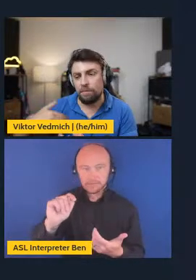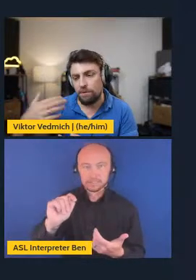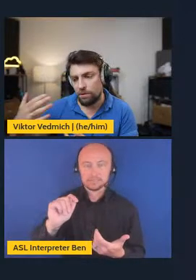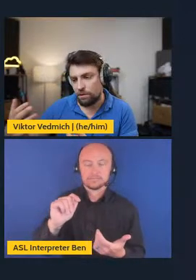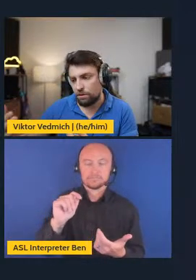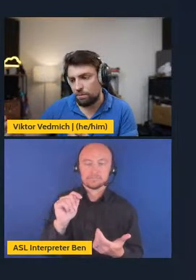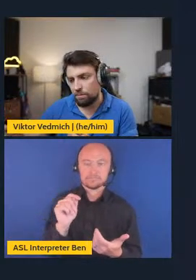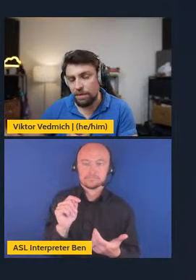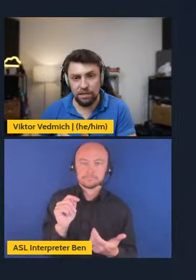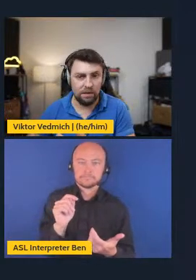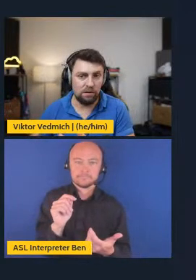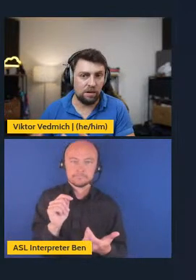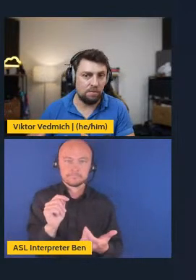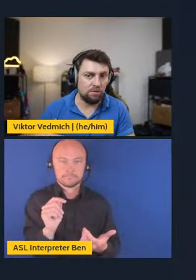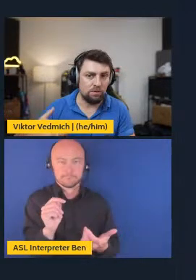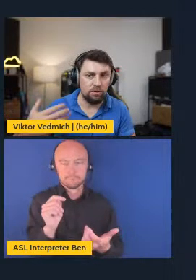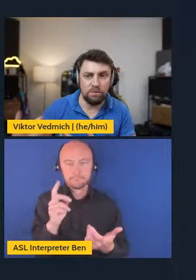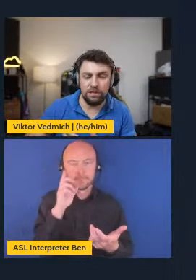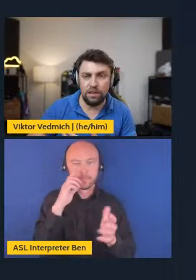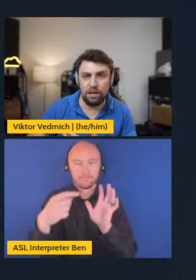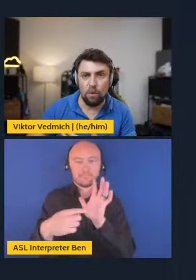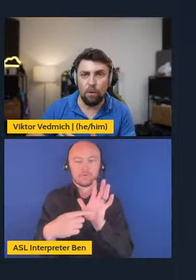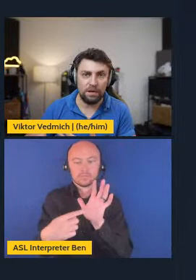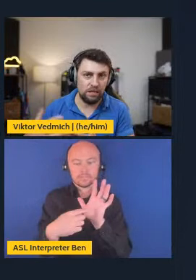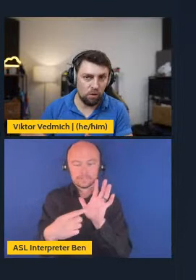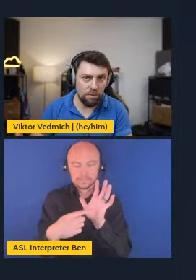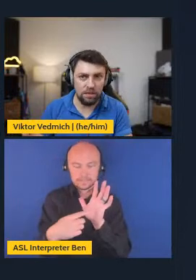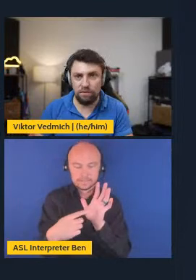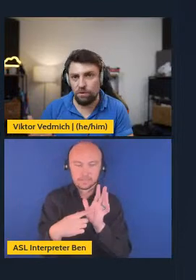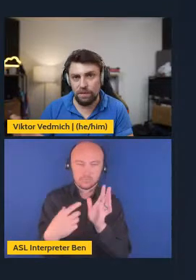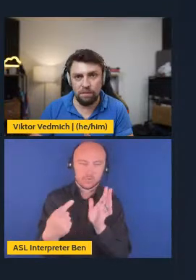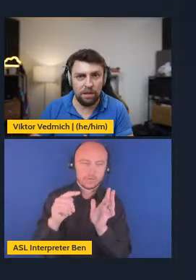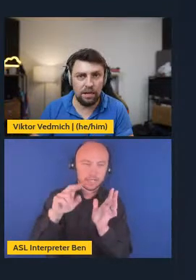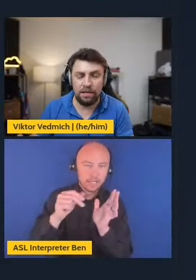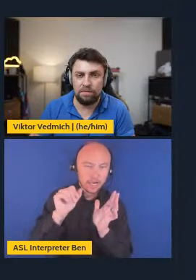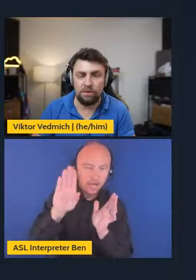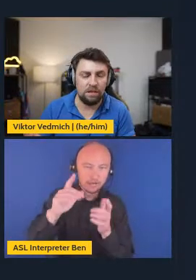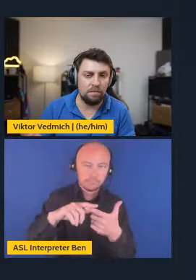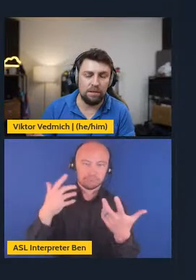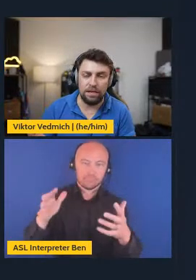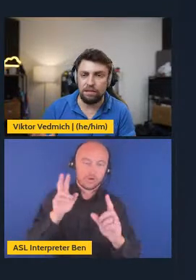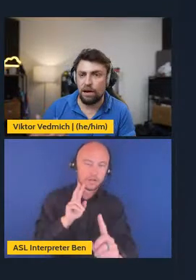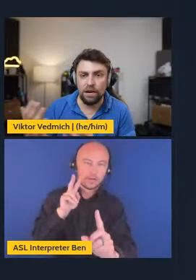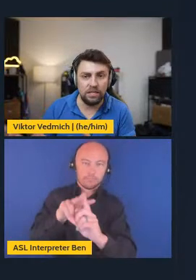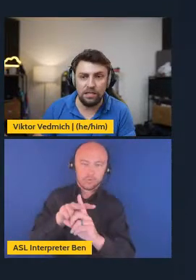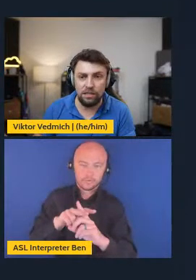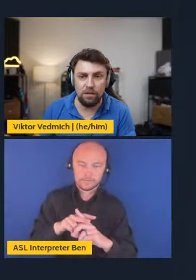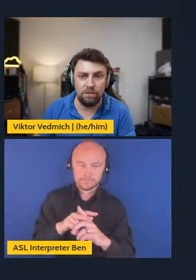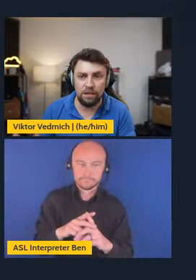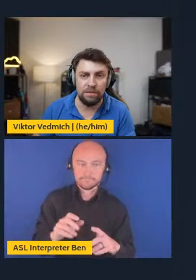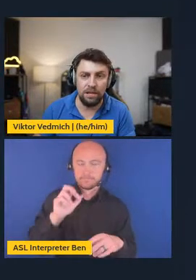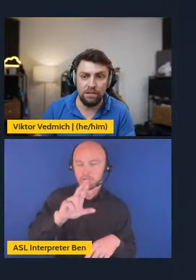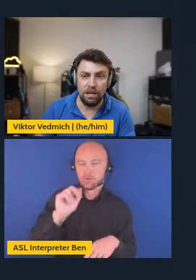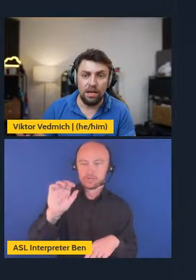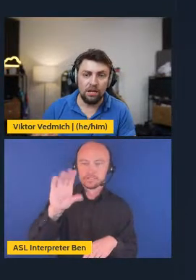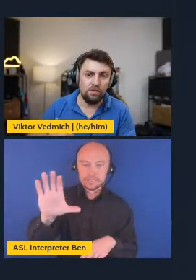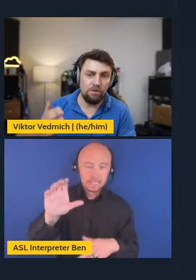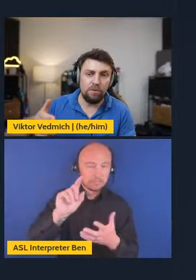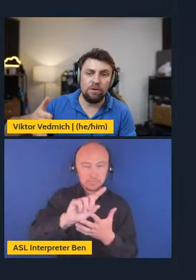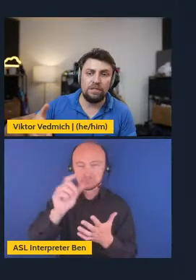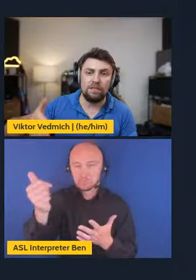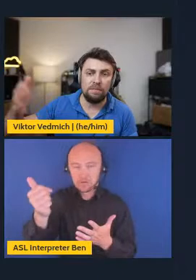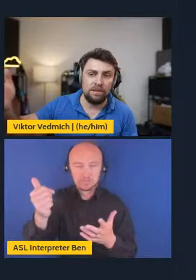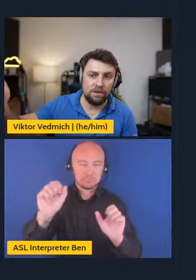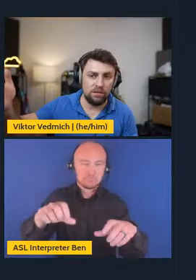other method, like, for example, through the kubectl or GitOps, if you already apply, for example, like Argo CD or something else, you